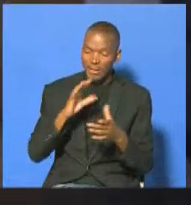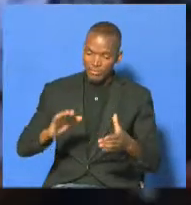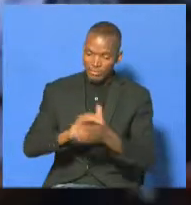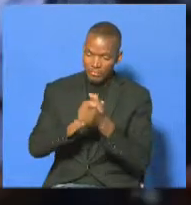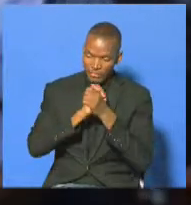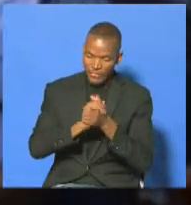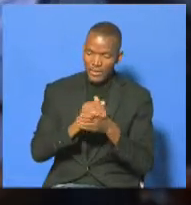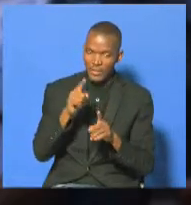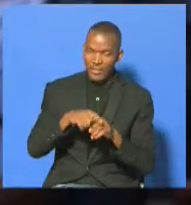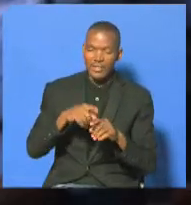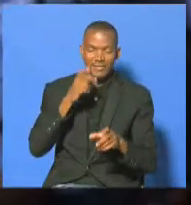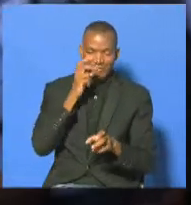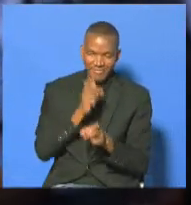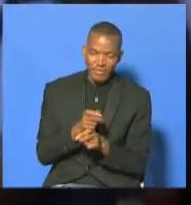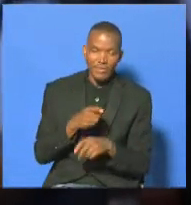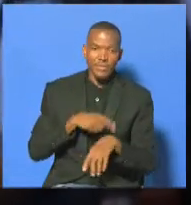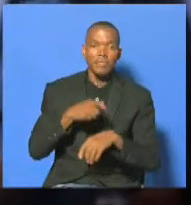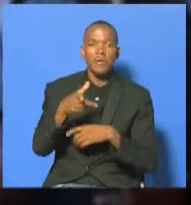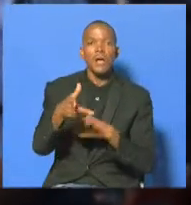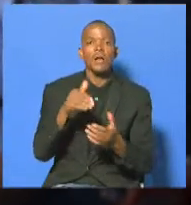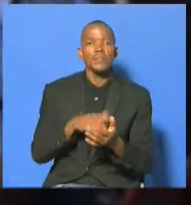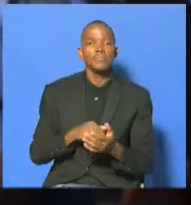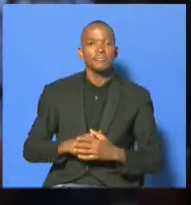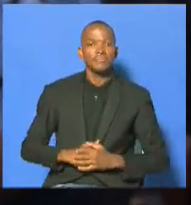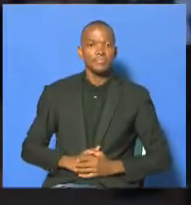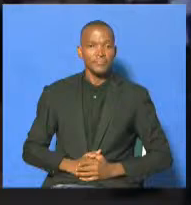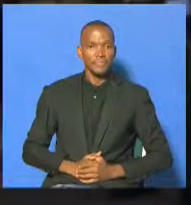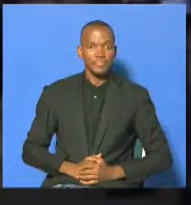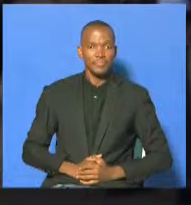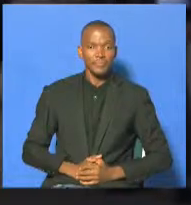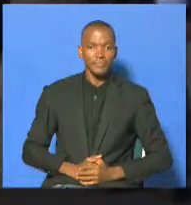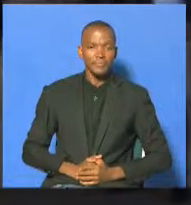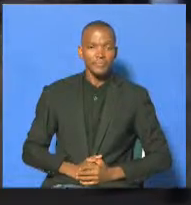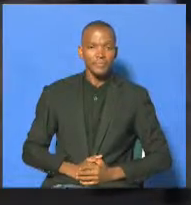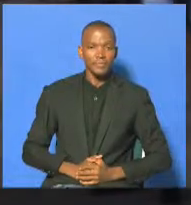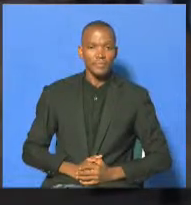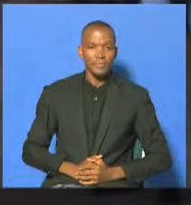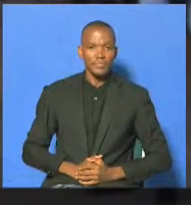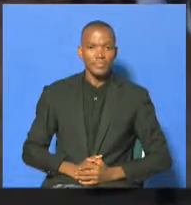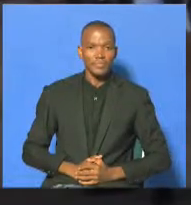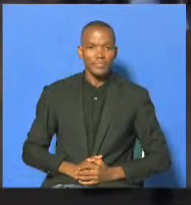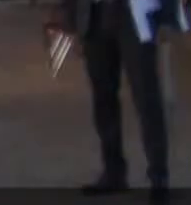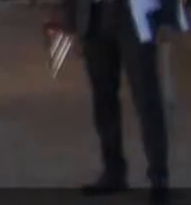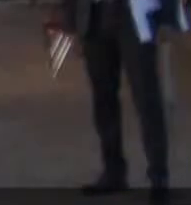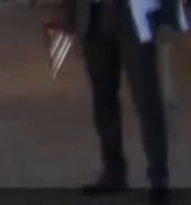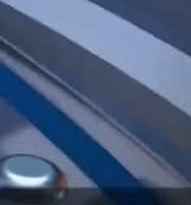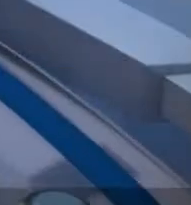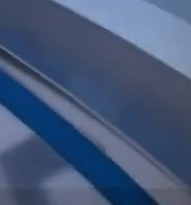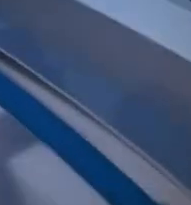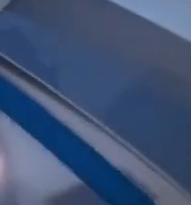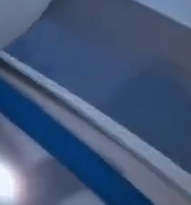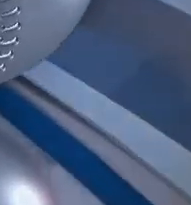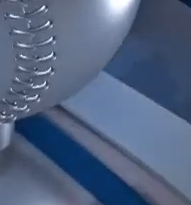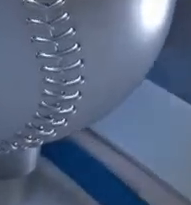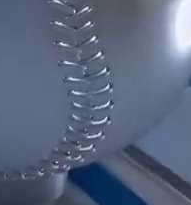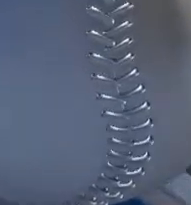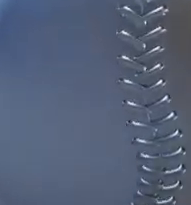this grieving period. Jessica Pilani, BTV News, Molepolole.